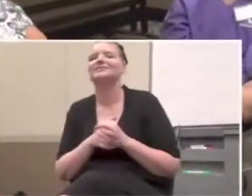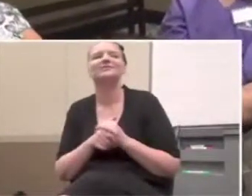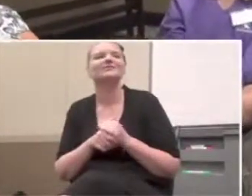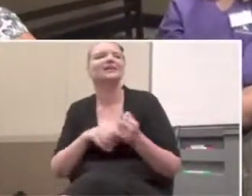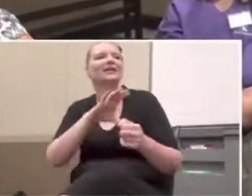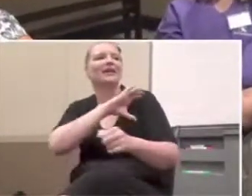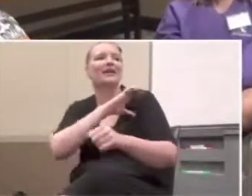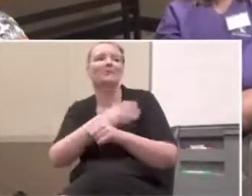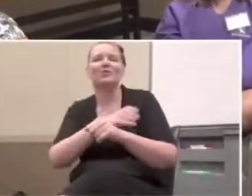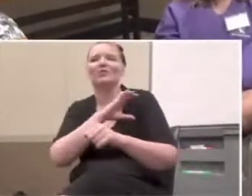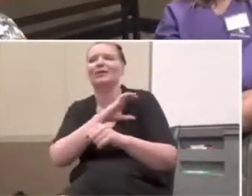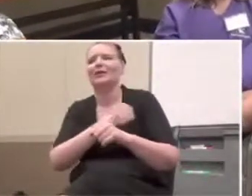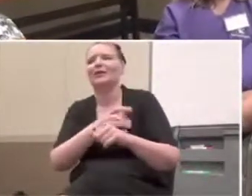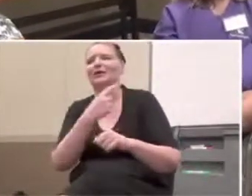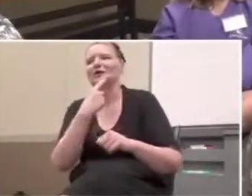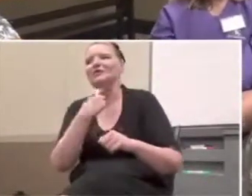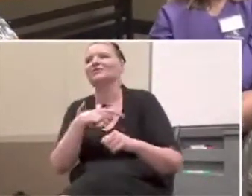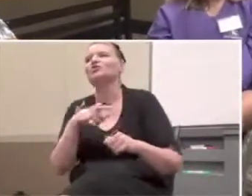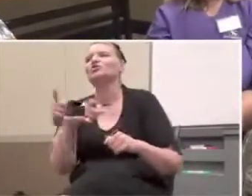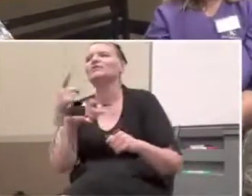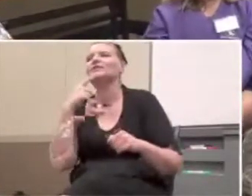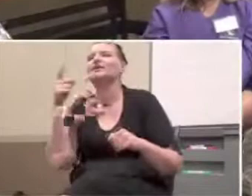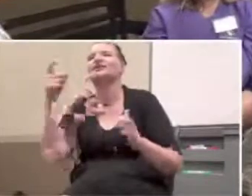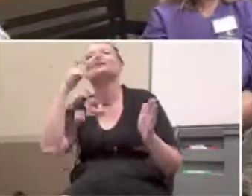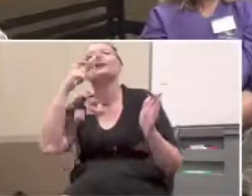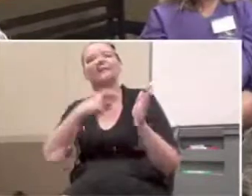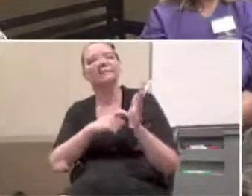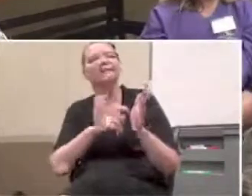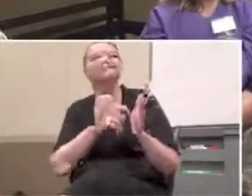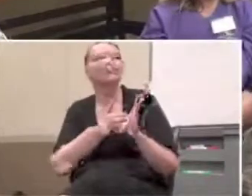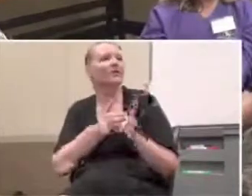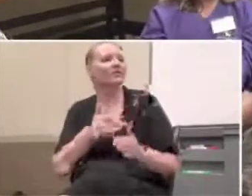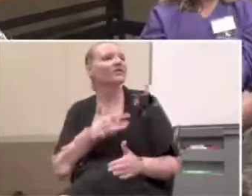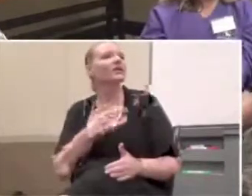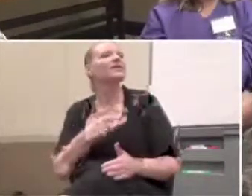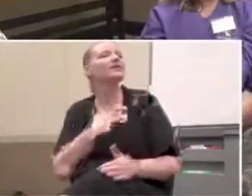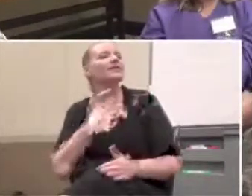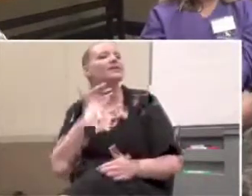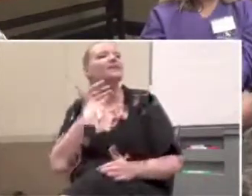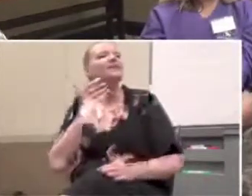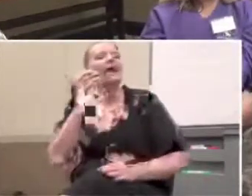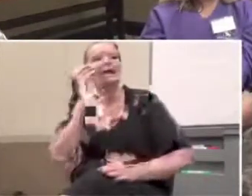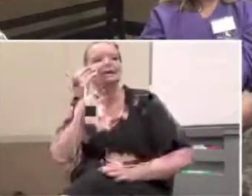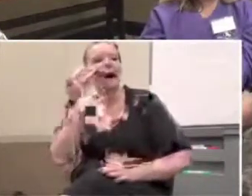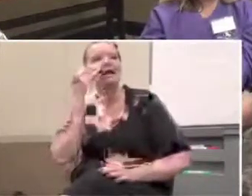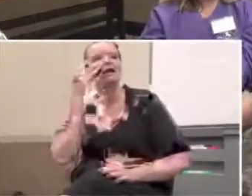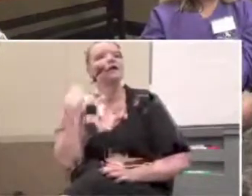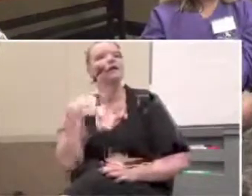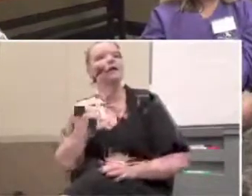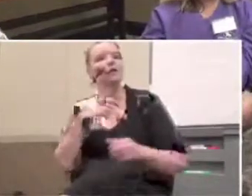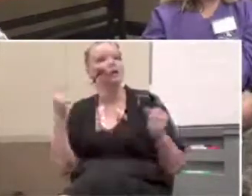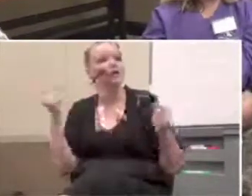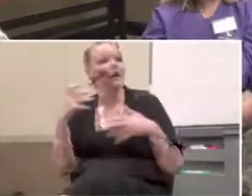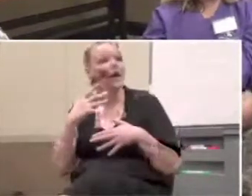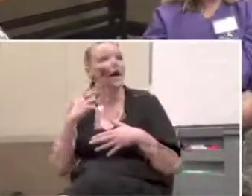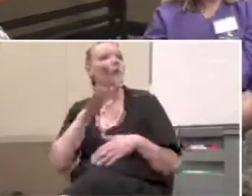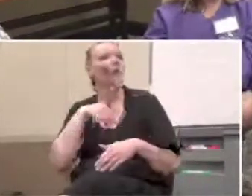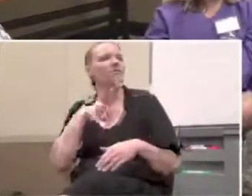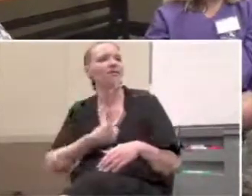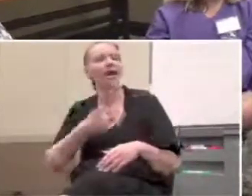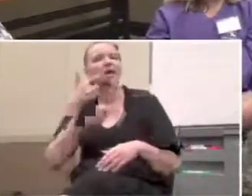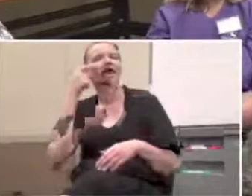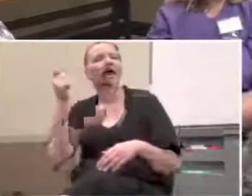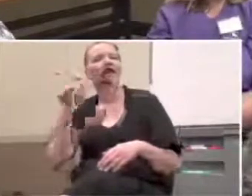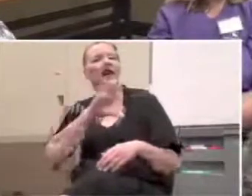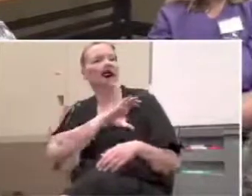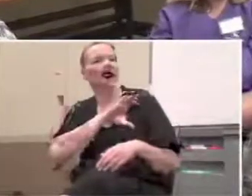Like, she recognized our feeling. She like, acknowledged that we were scared and upset because he showed up and did scare